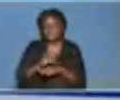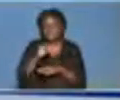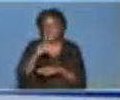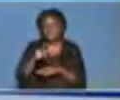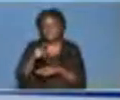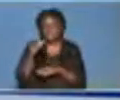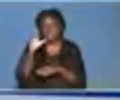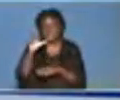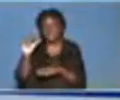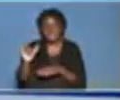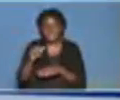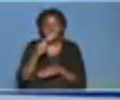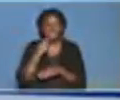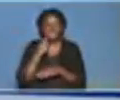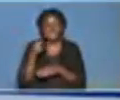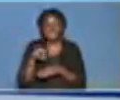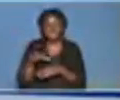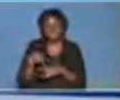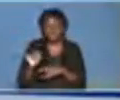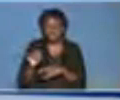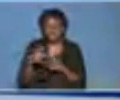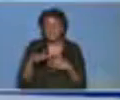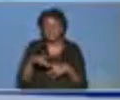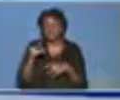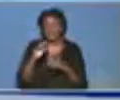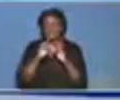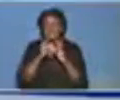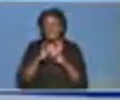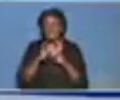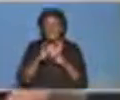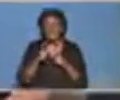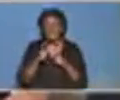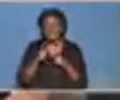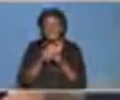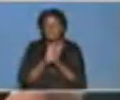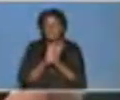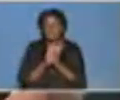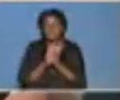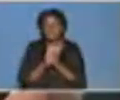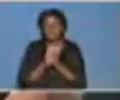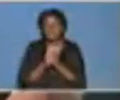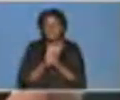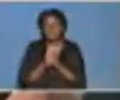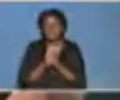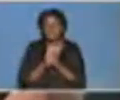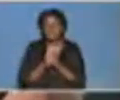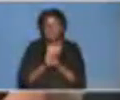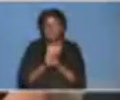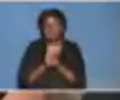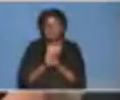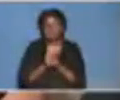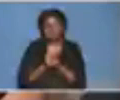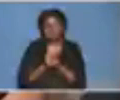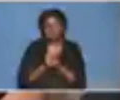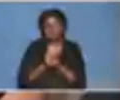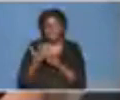find answers following the frequent power outages on Eleuthera for weeks now. Currently they're on a schedule as they